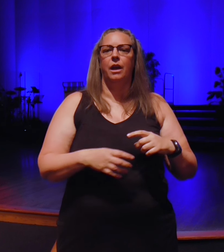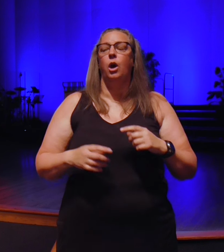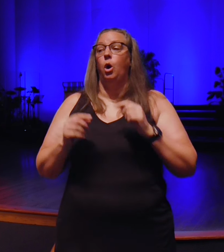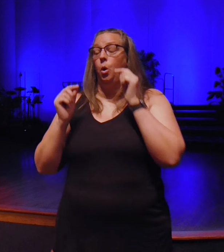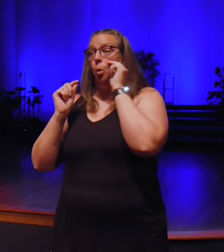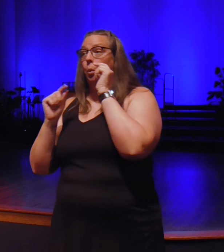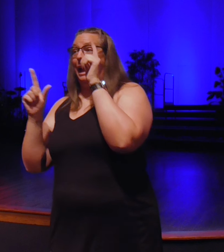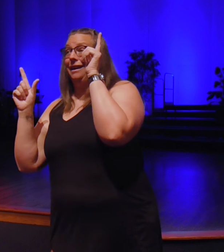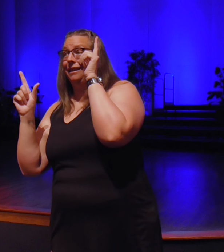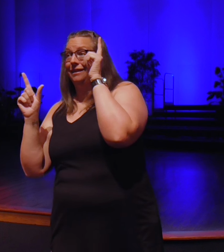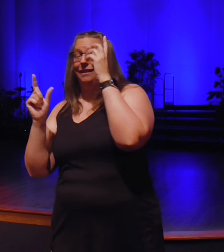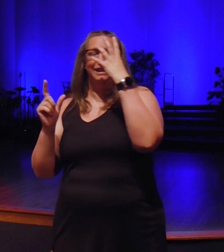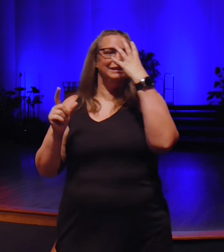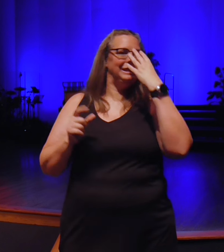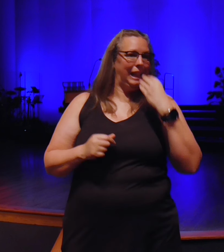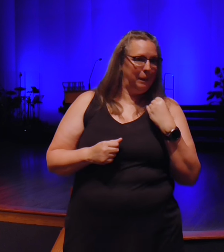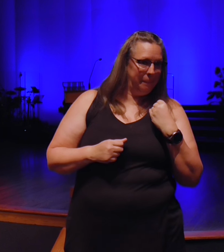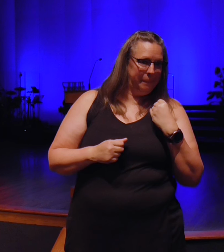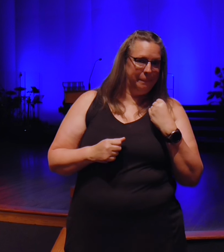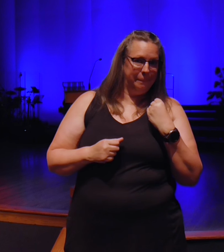Waking and sleeping.